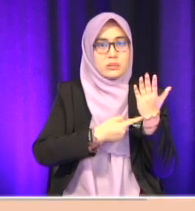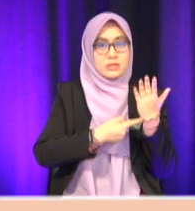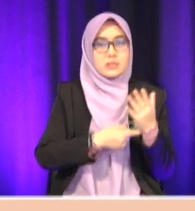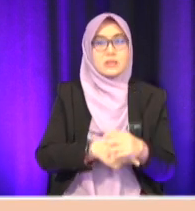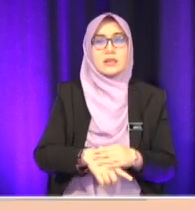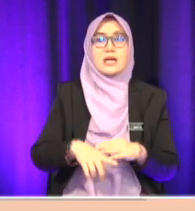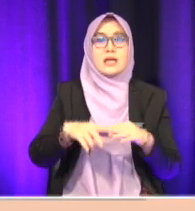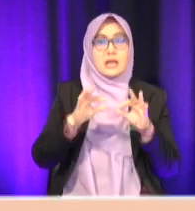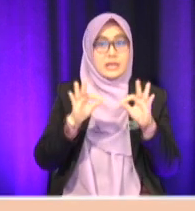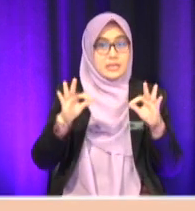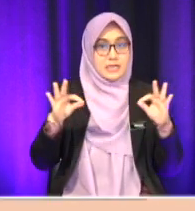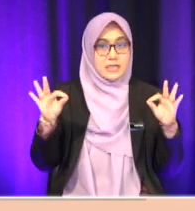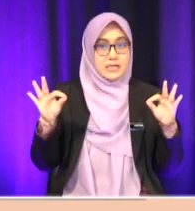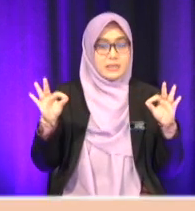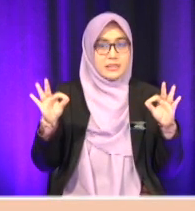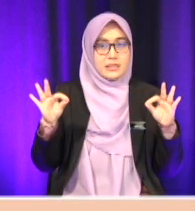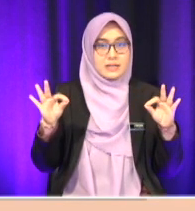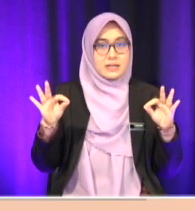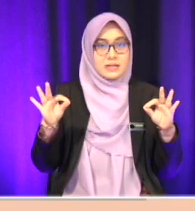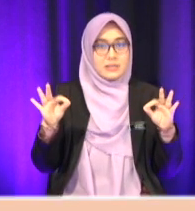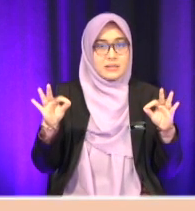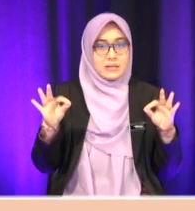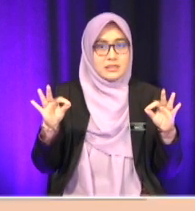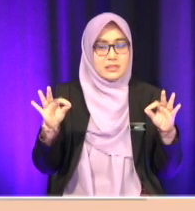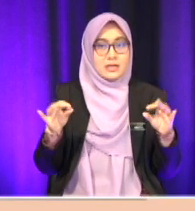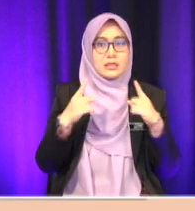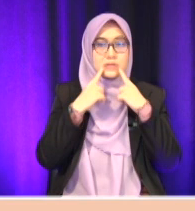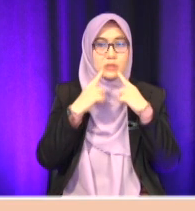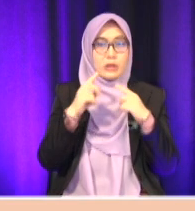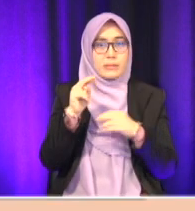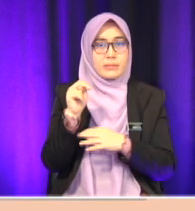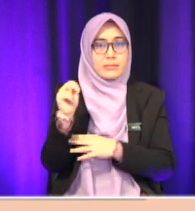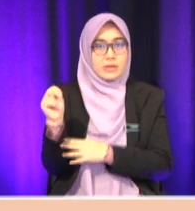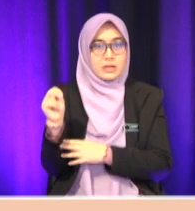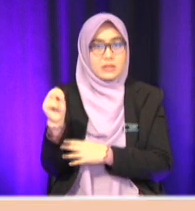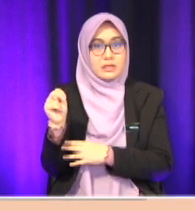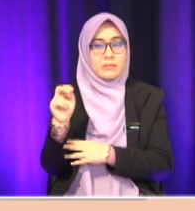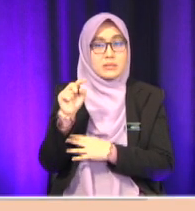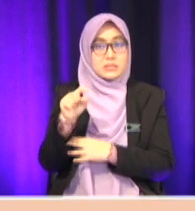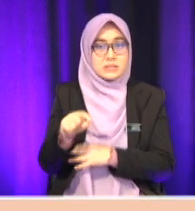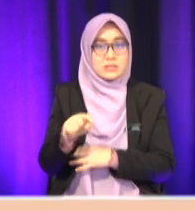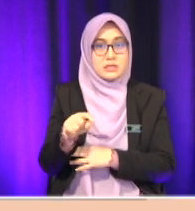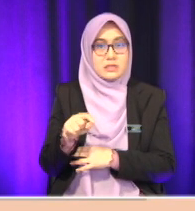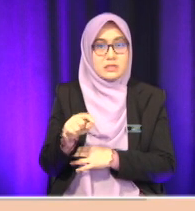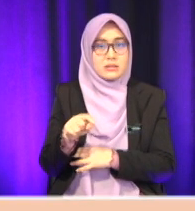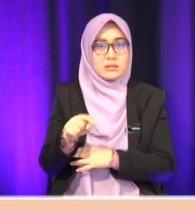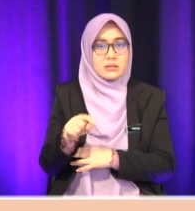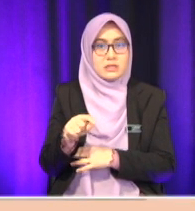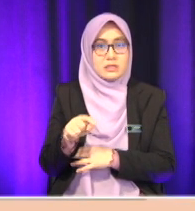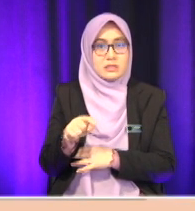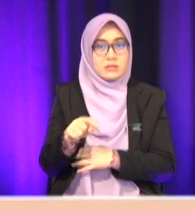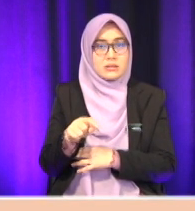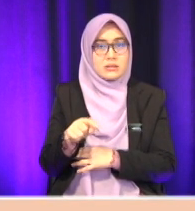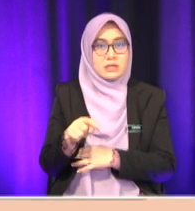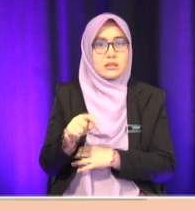sentence, the answer for this blank, it will be a